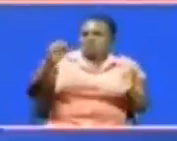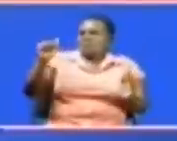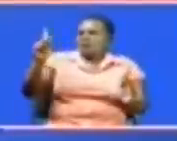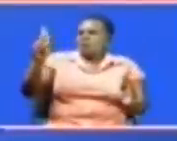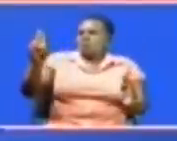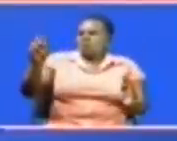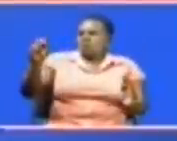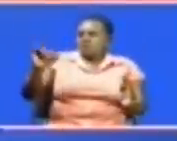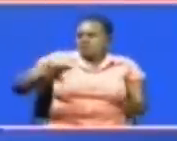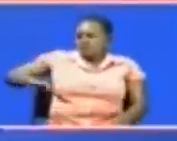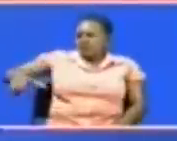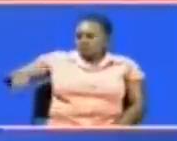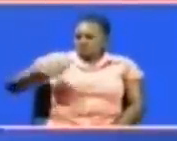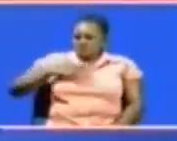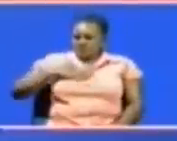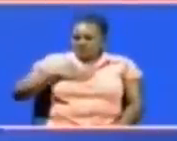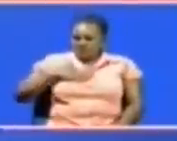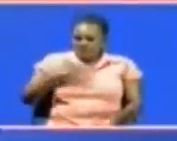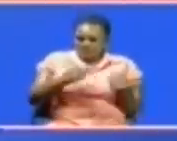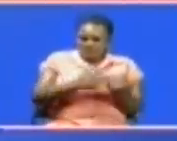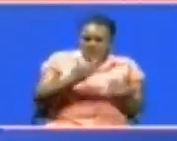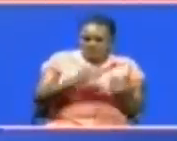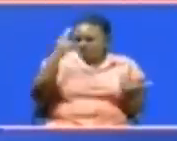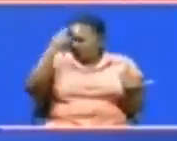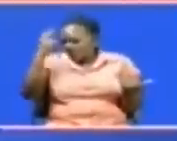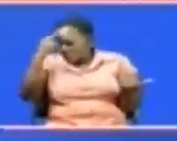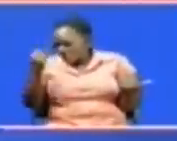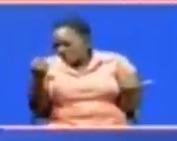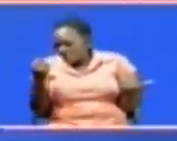the counties that I take care of are Narok,